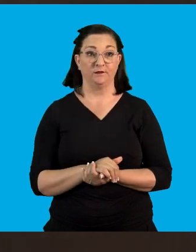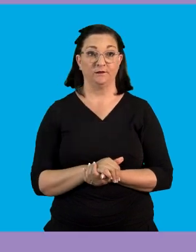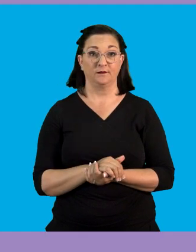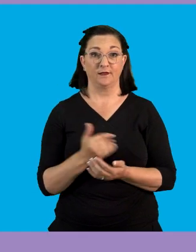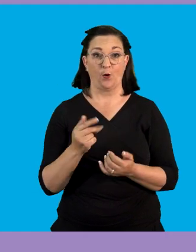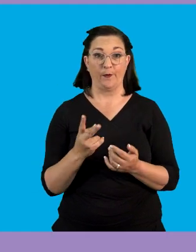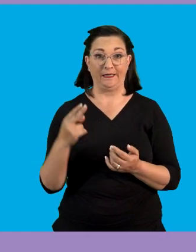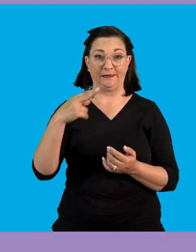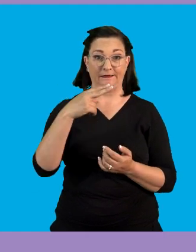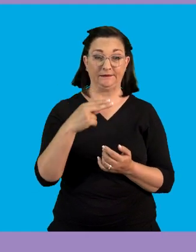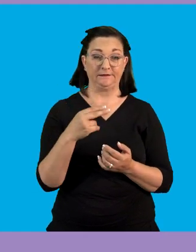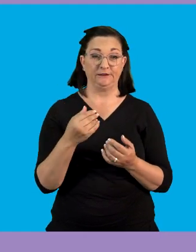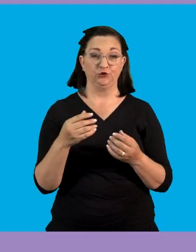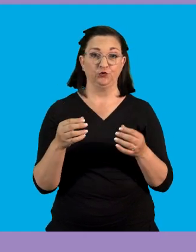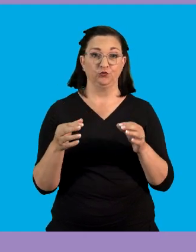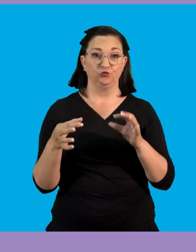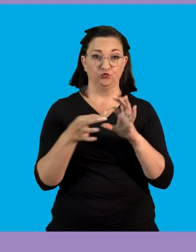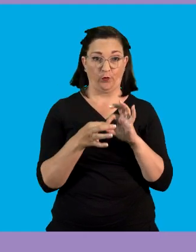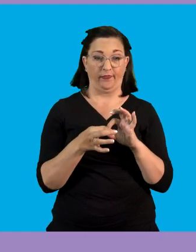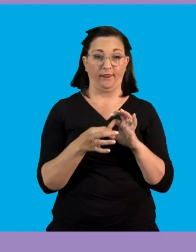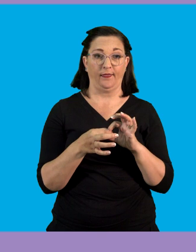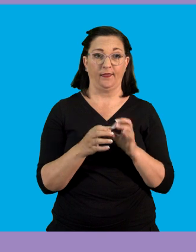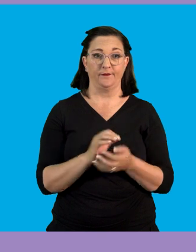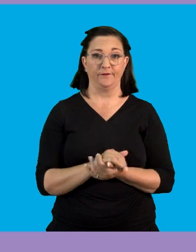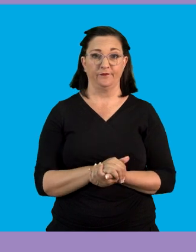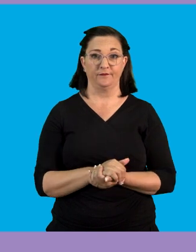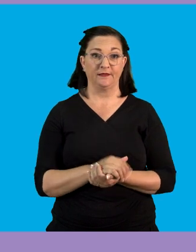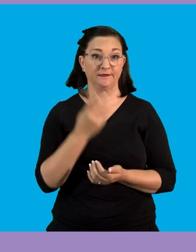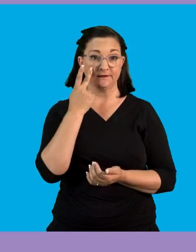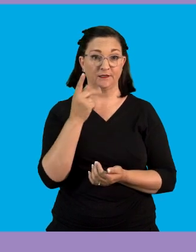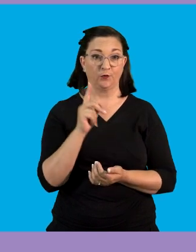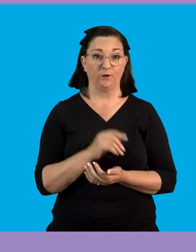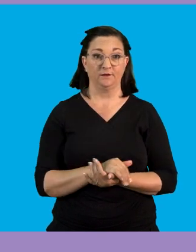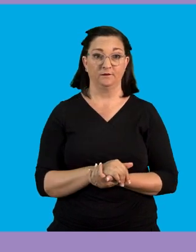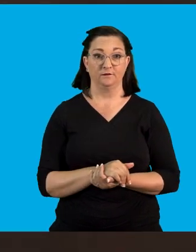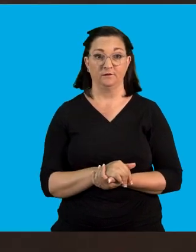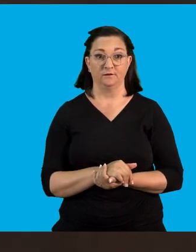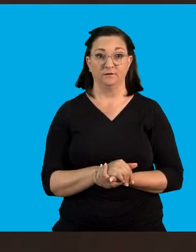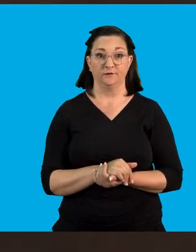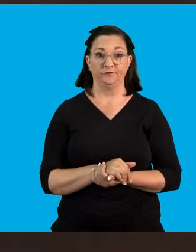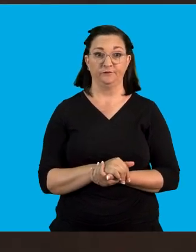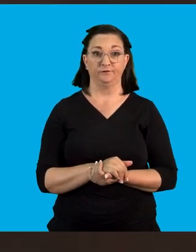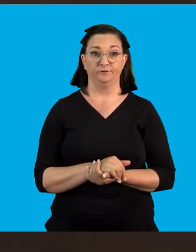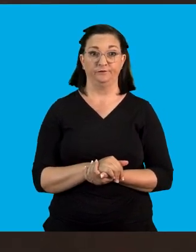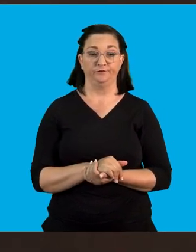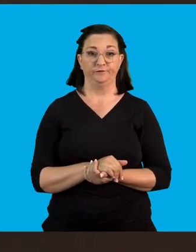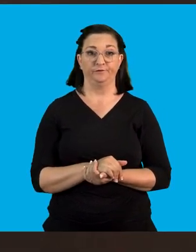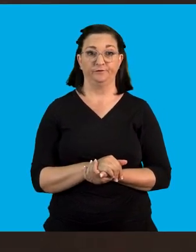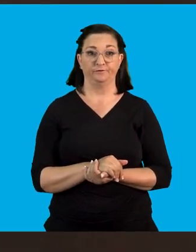said join the cut pieces, and what do we notice? So we'll join them,